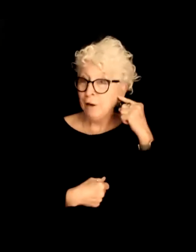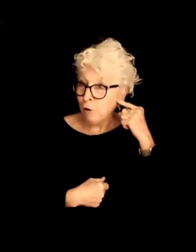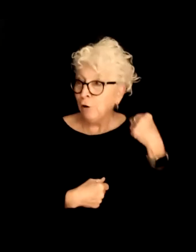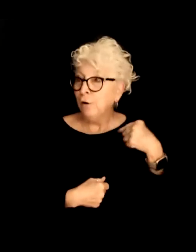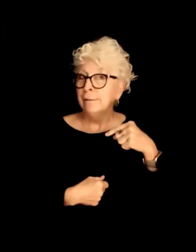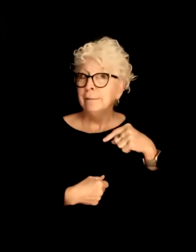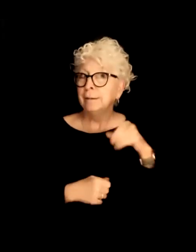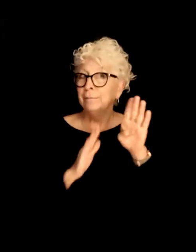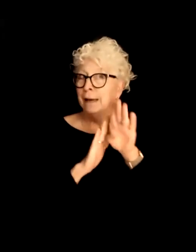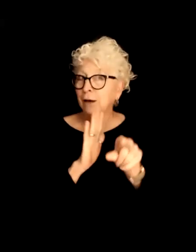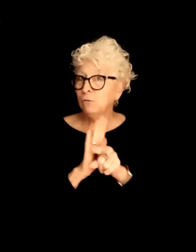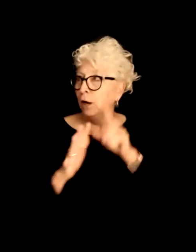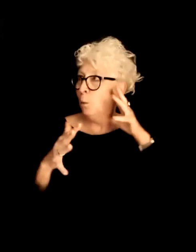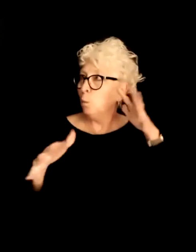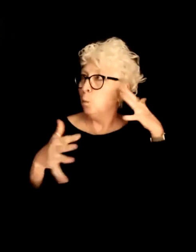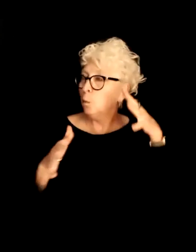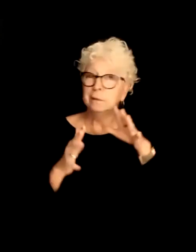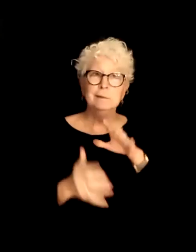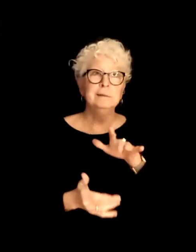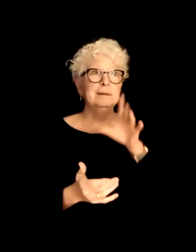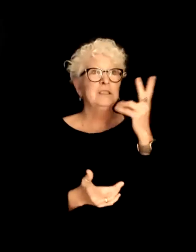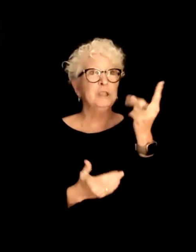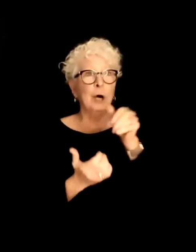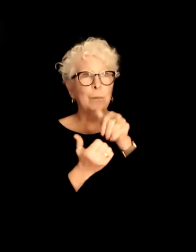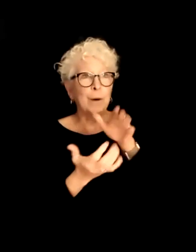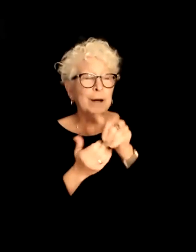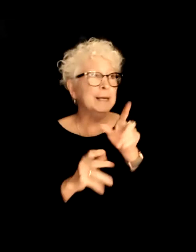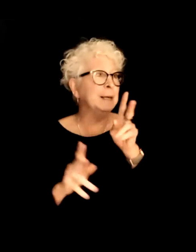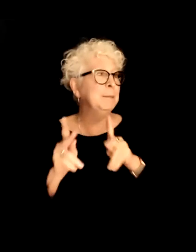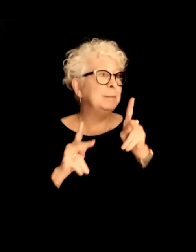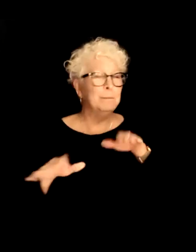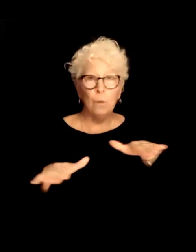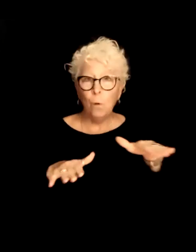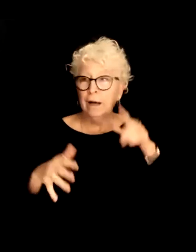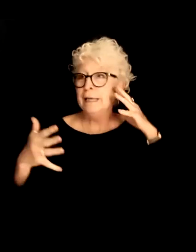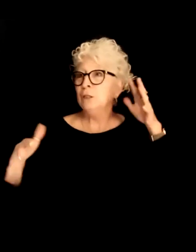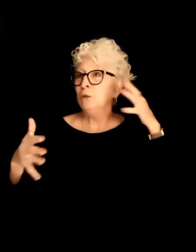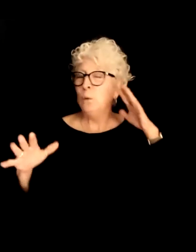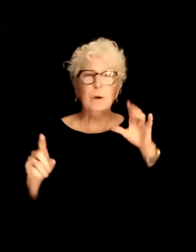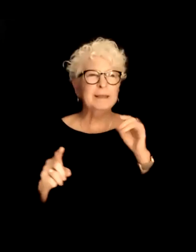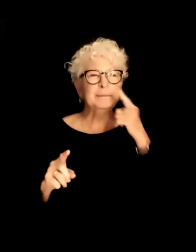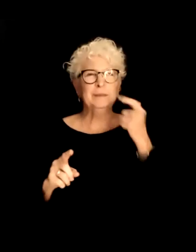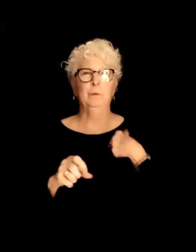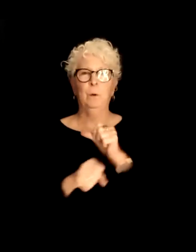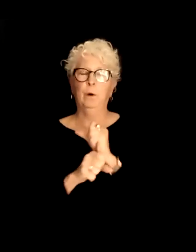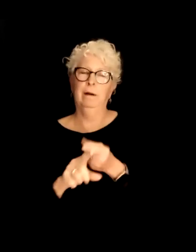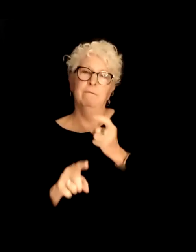family members walking around in the background. And please know that we're all doing the best we can to ensure an uninterrupted